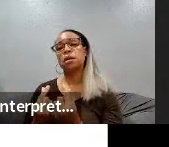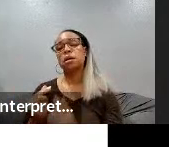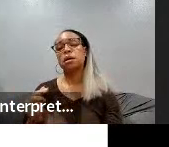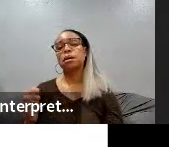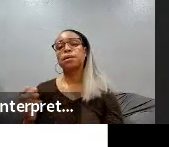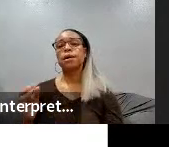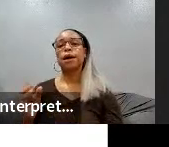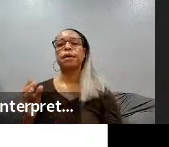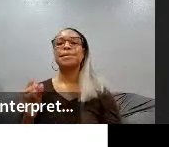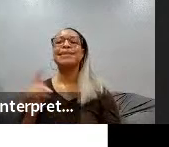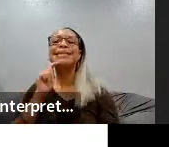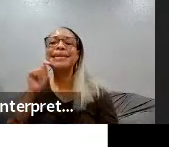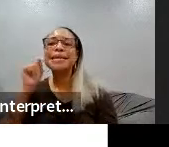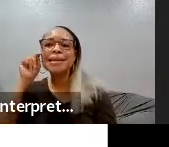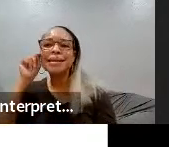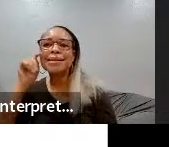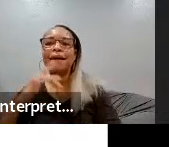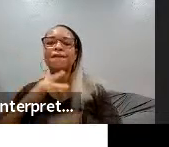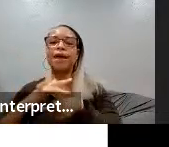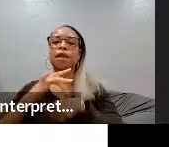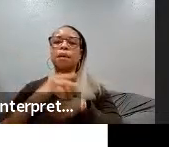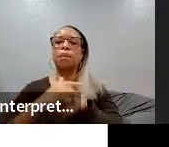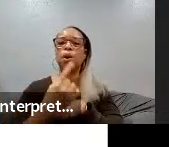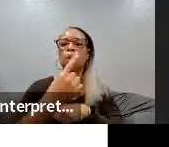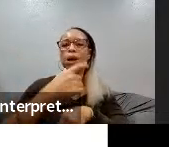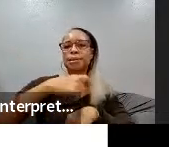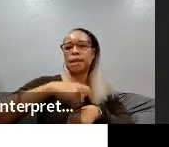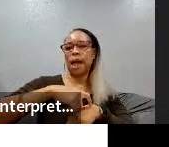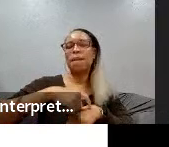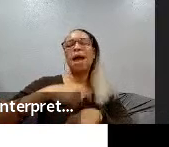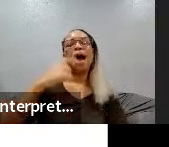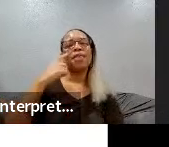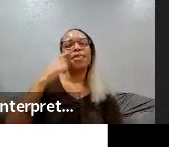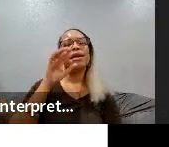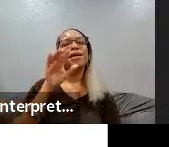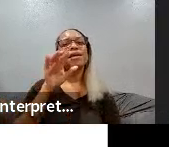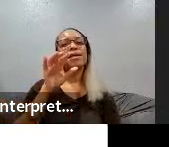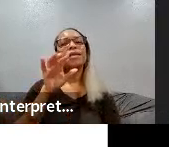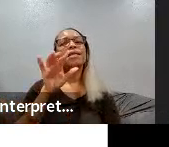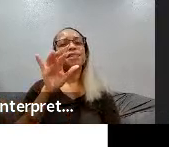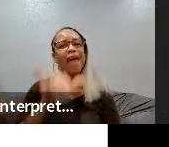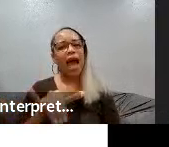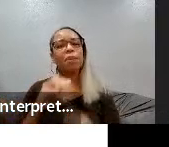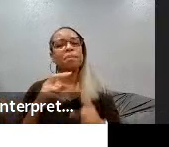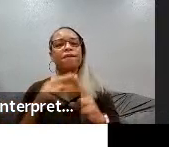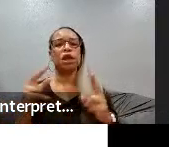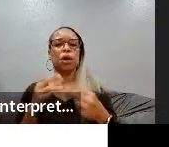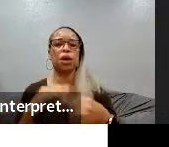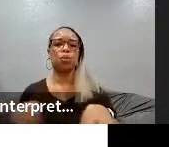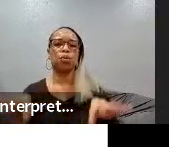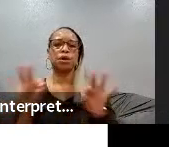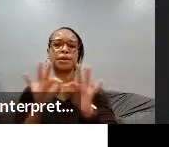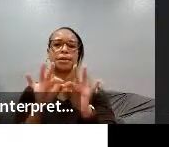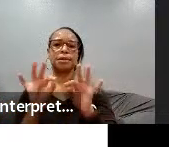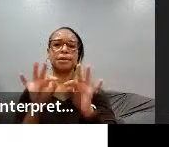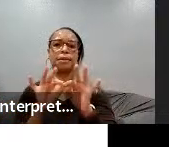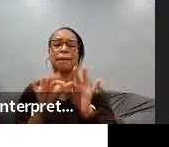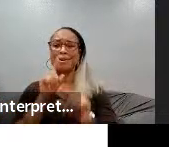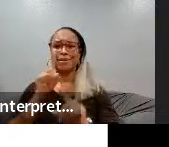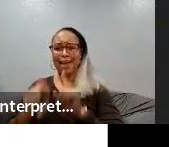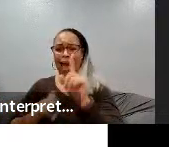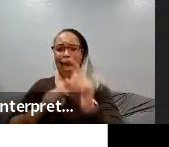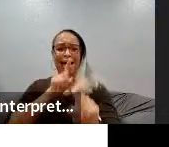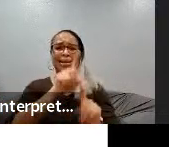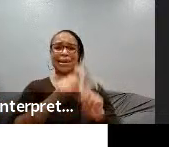of teens available at one time. And I think that those would be very important. And asking